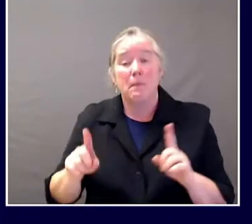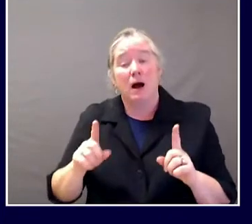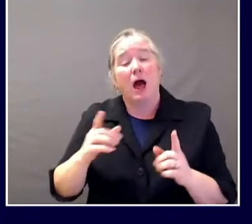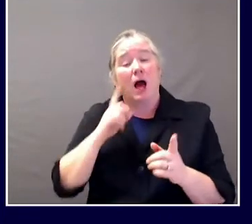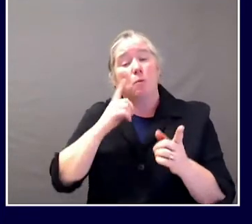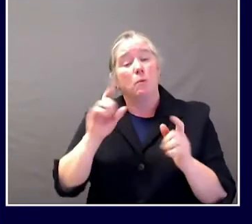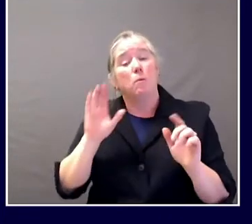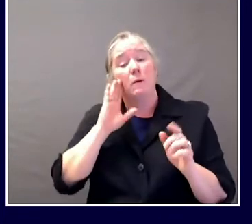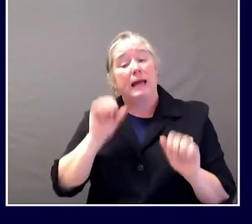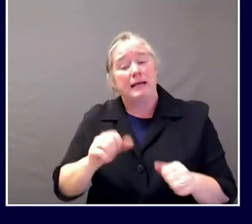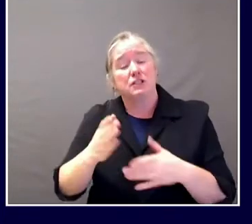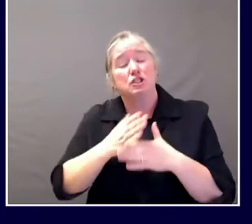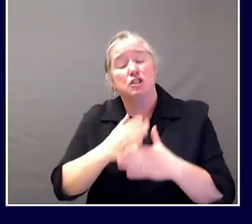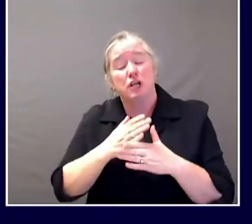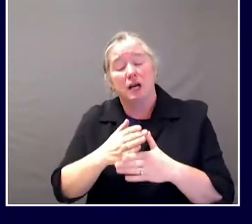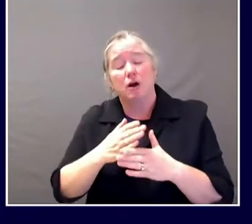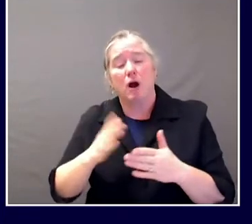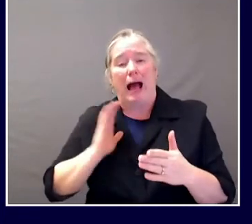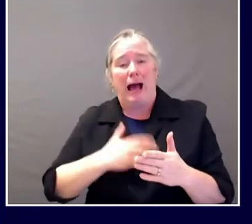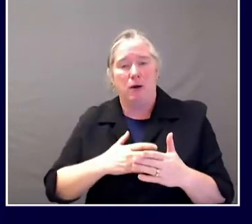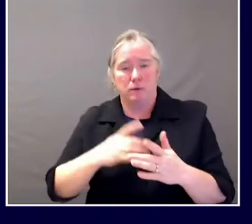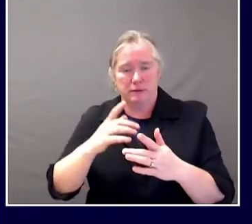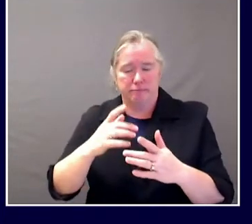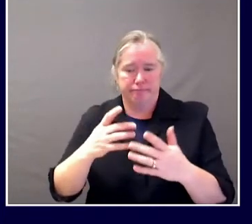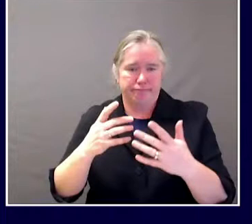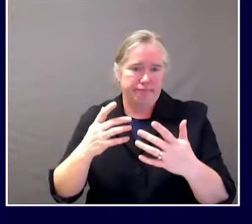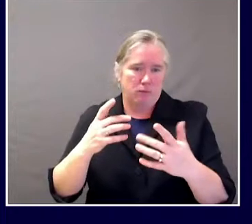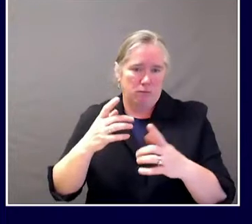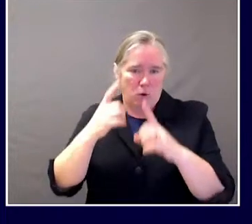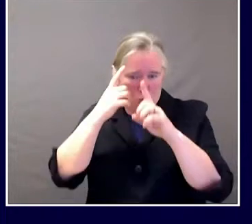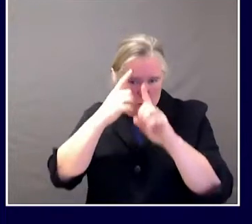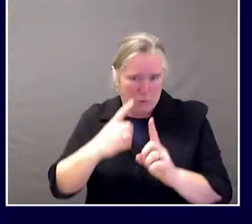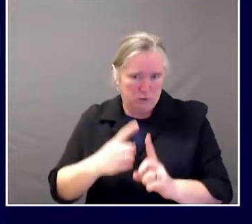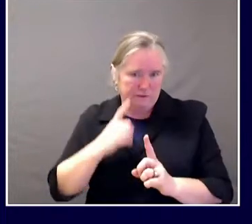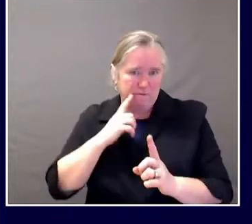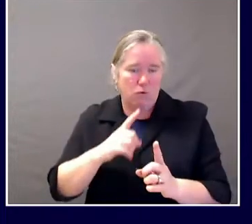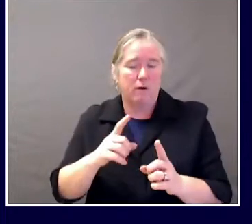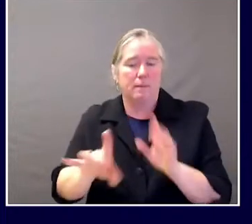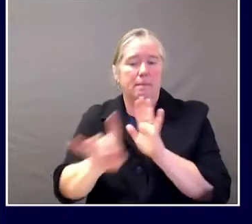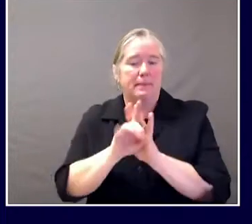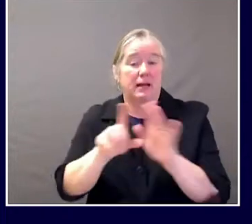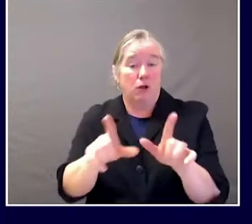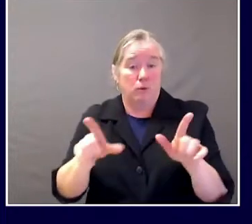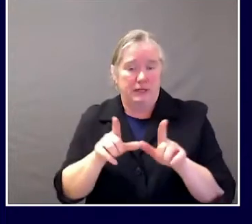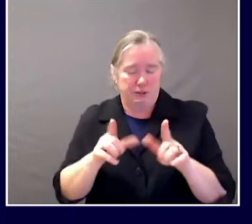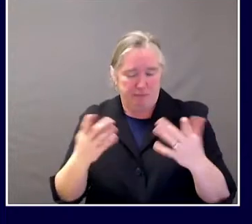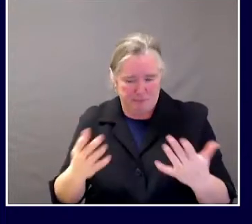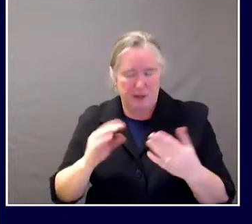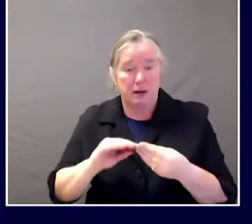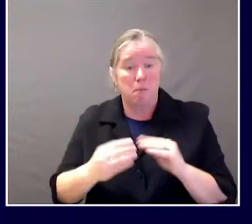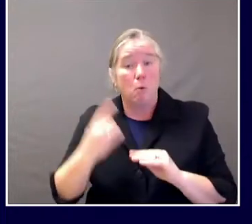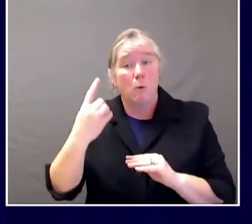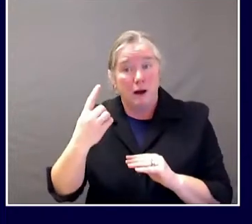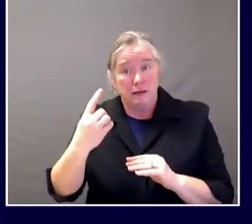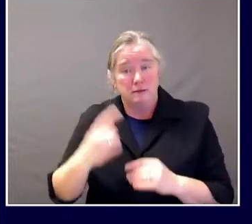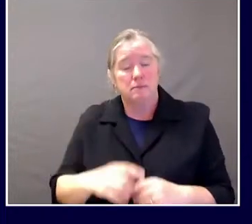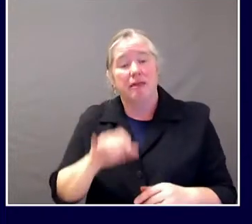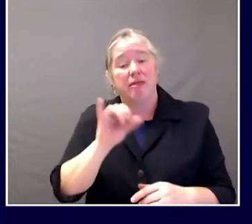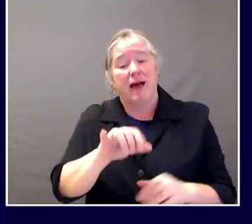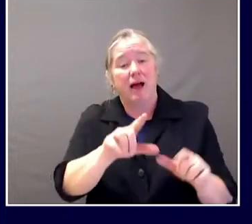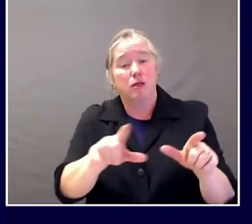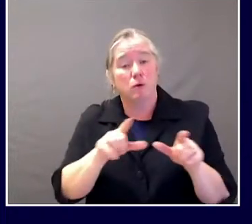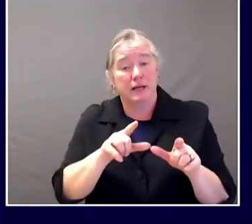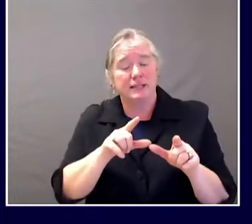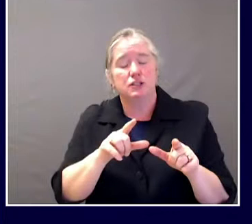as we are undertaking that planning. One of the principles is to find locations that are in areas of